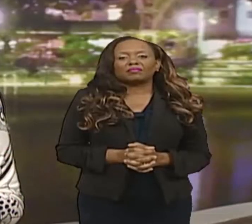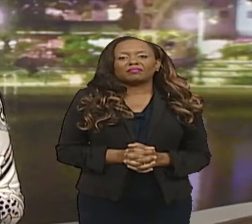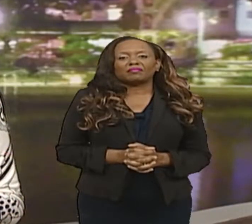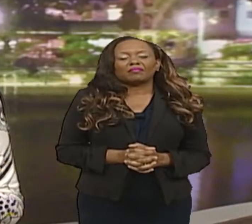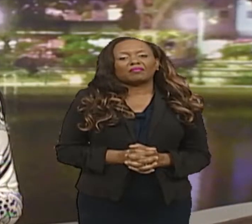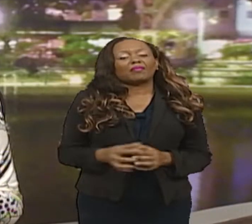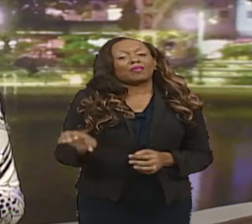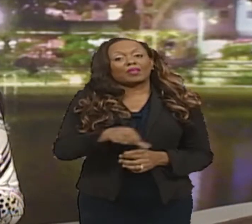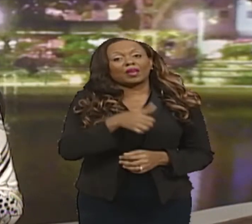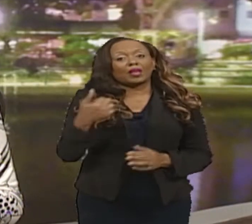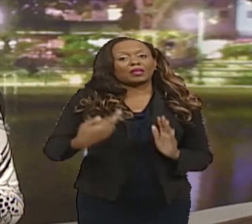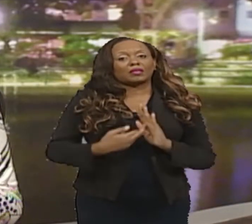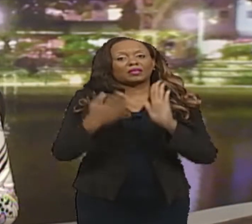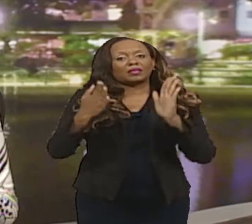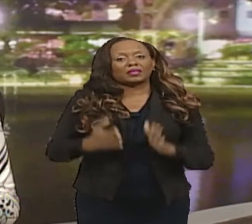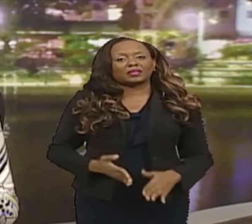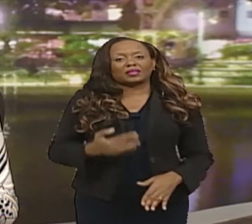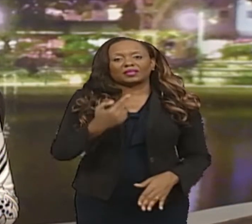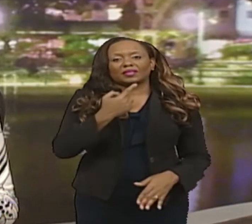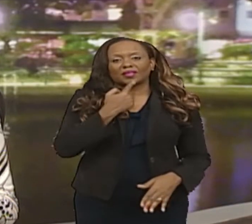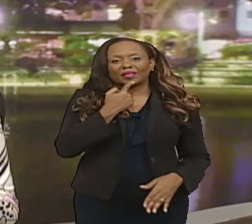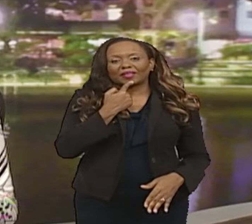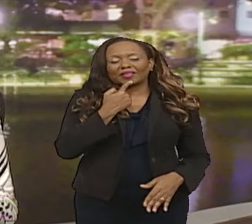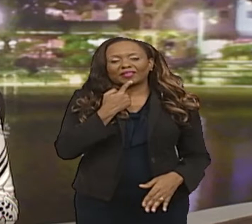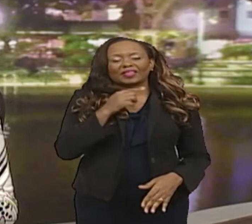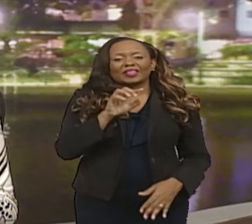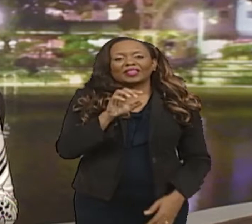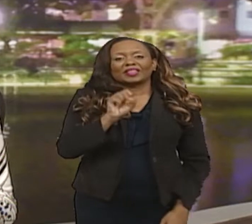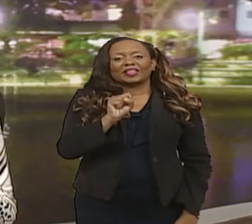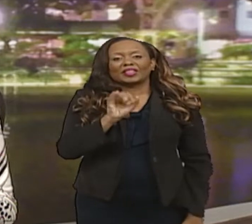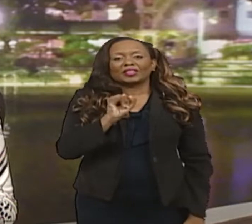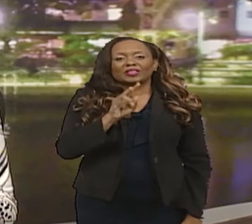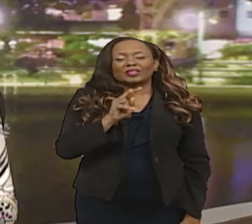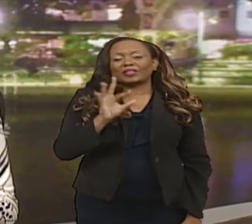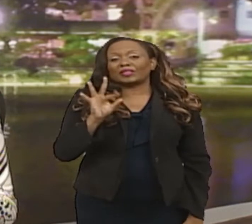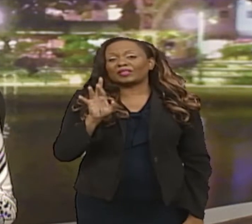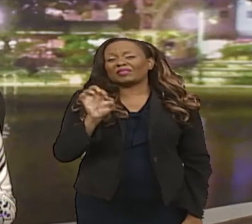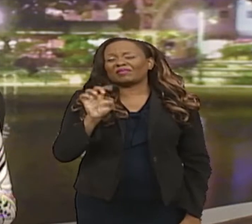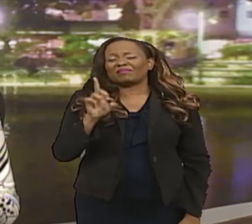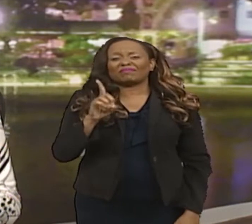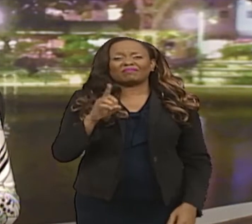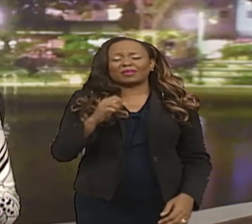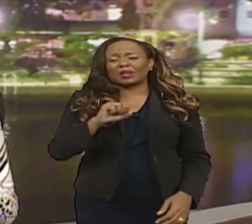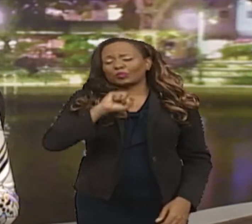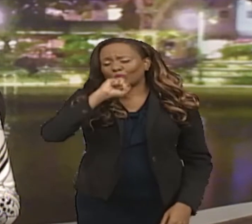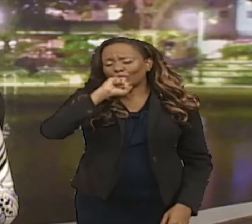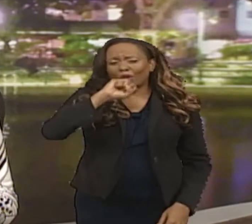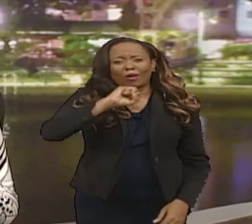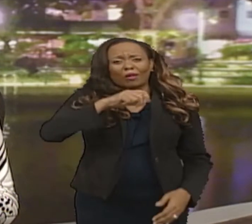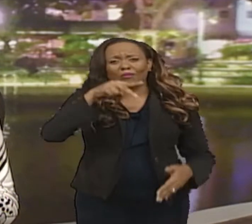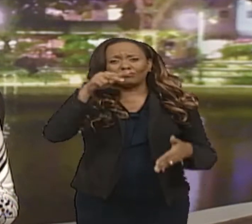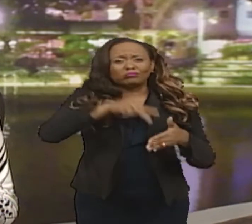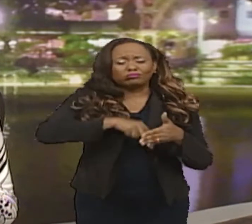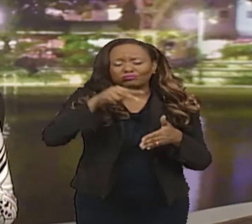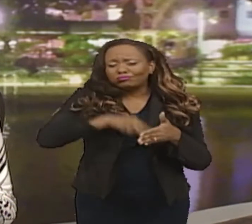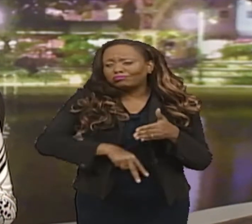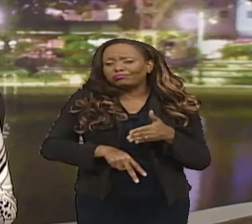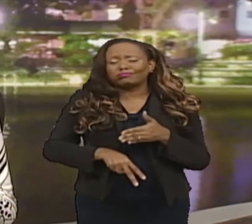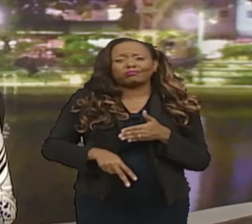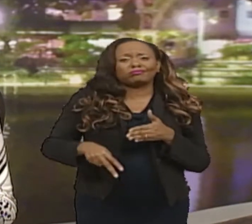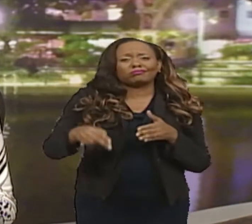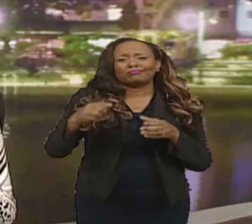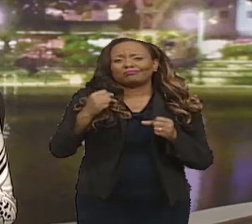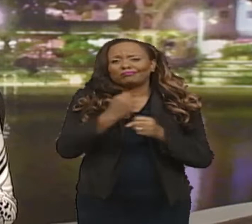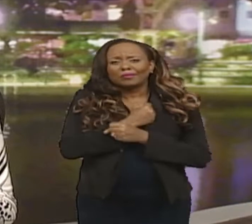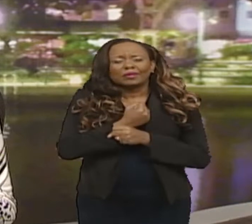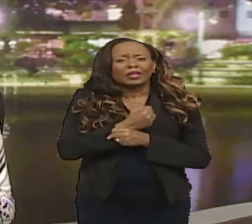Deputy President of the Senate Rudolph Greenidge says Sir Fred loved reading and journalism. He remembers him as a man who